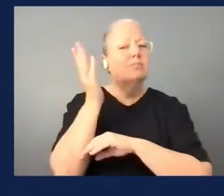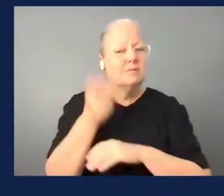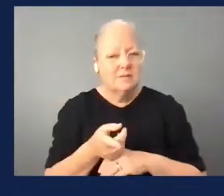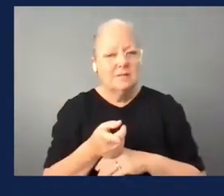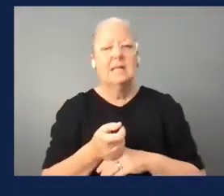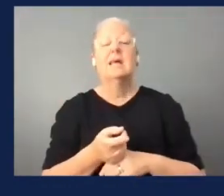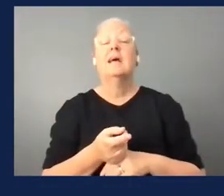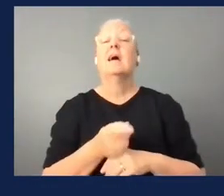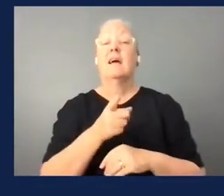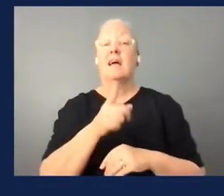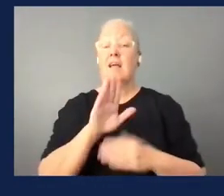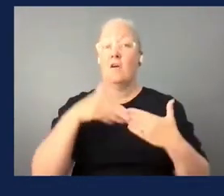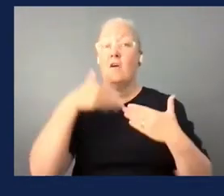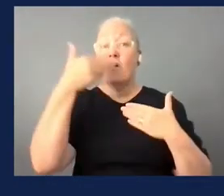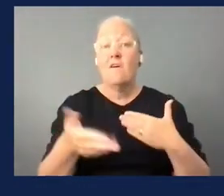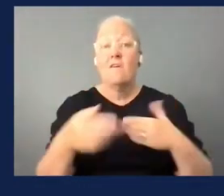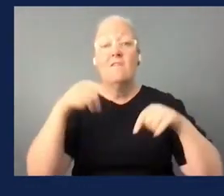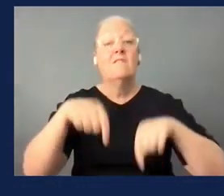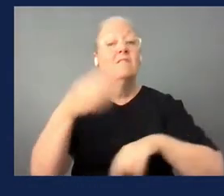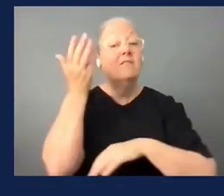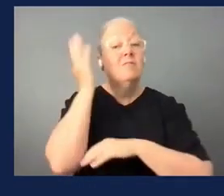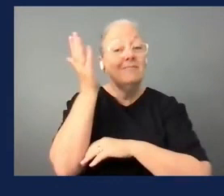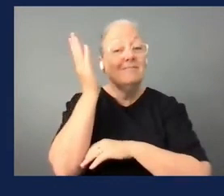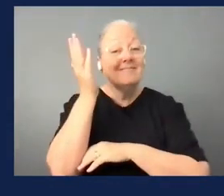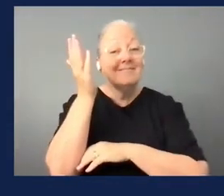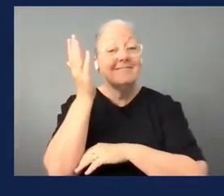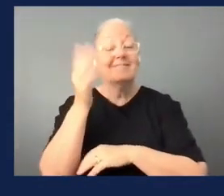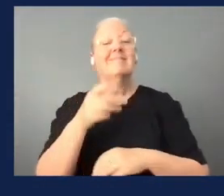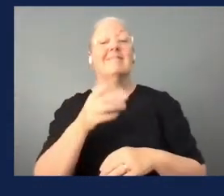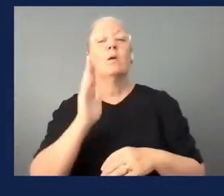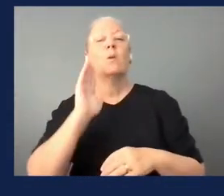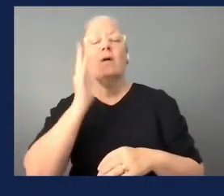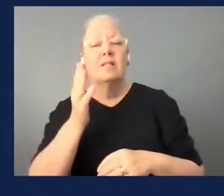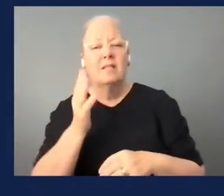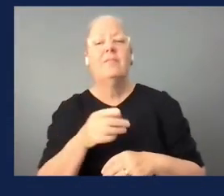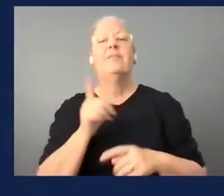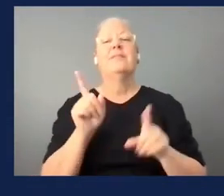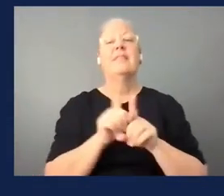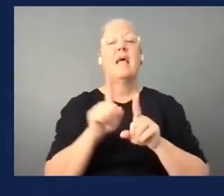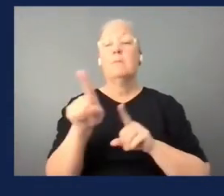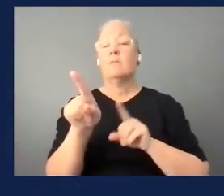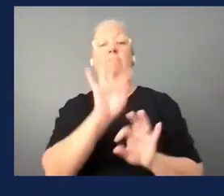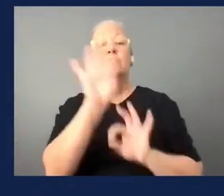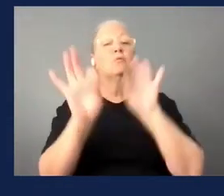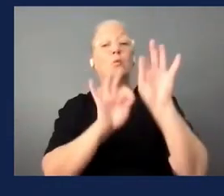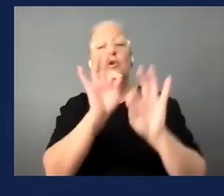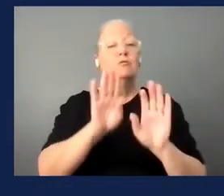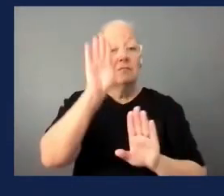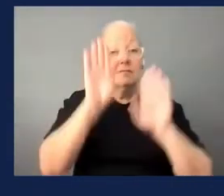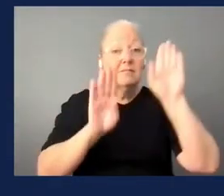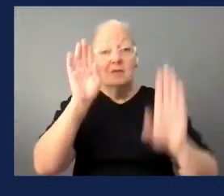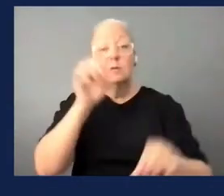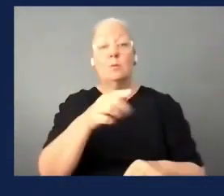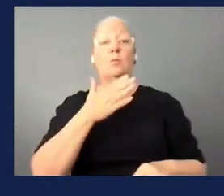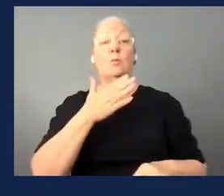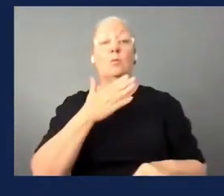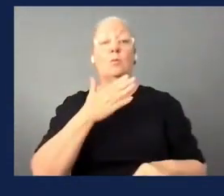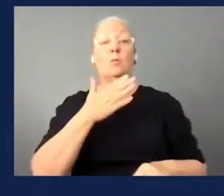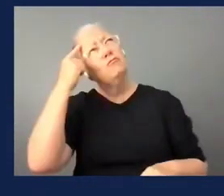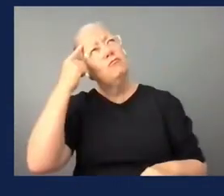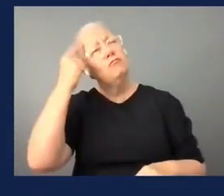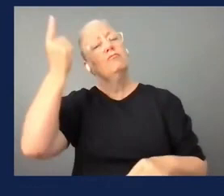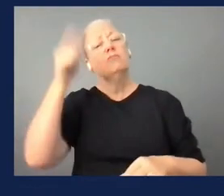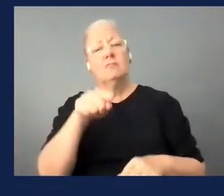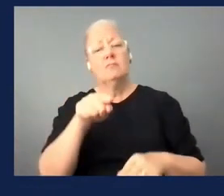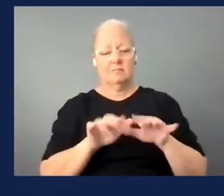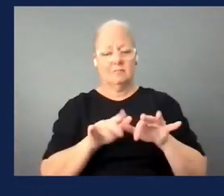the presentations, there will be a Q&A session. So please do put in any questions you have into the chat function, and we'll